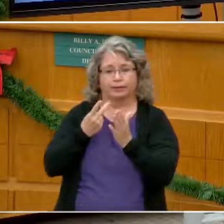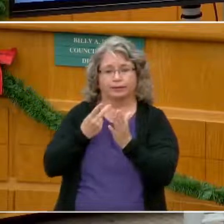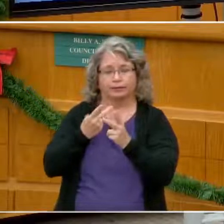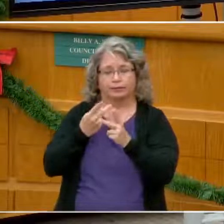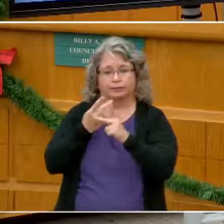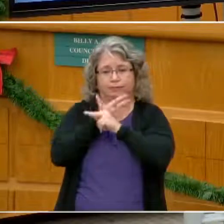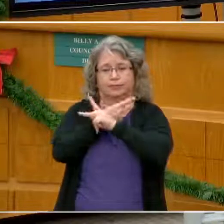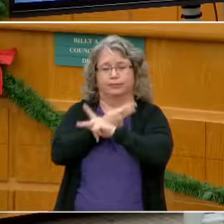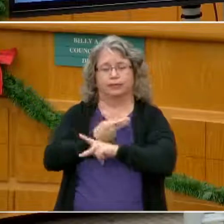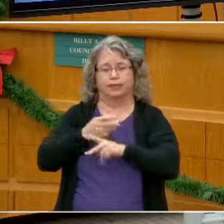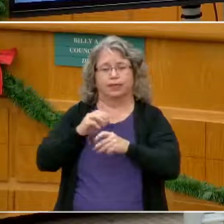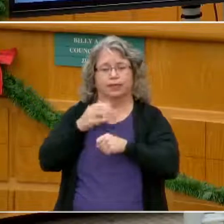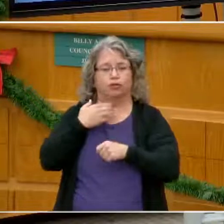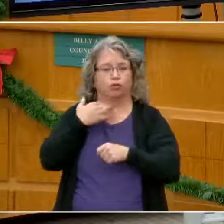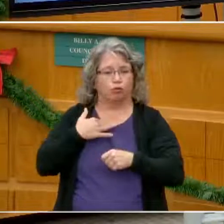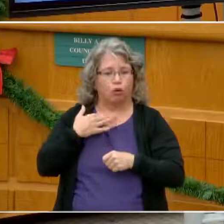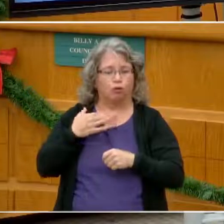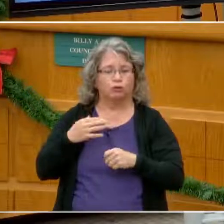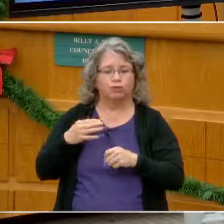reasons why it's so contagious.